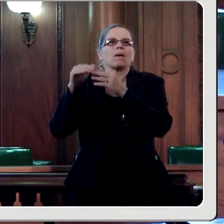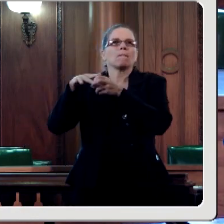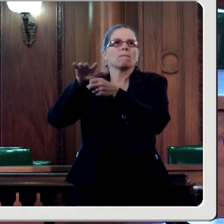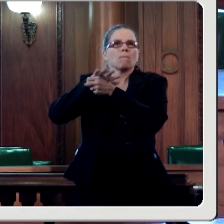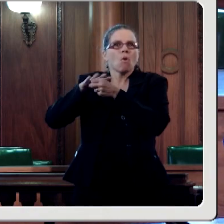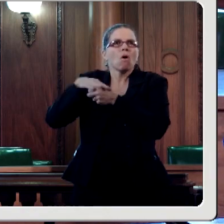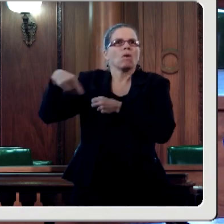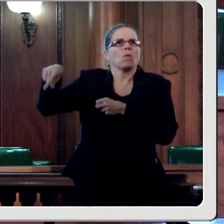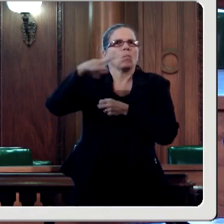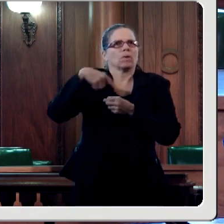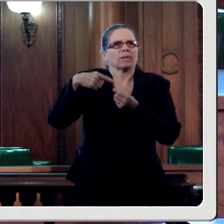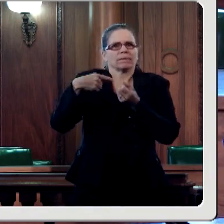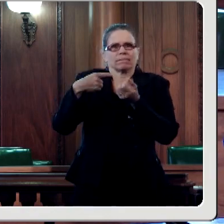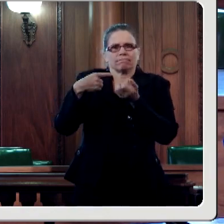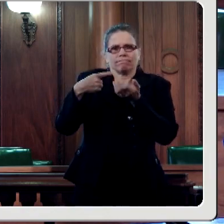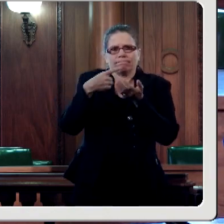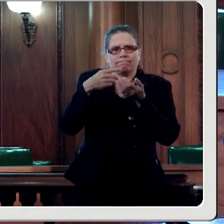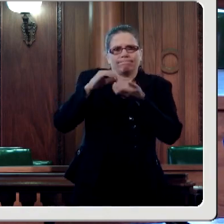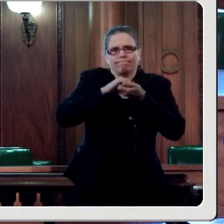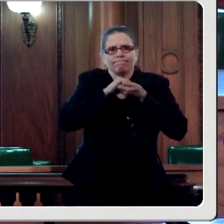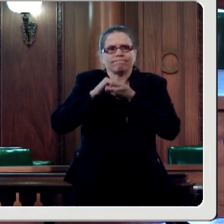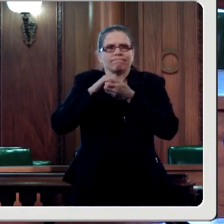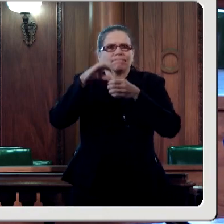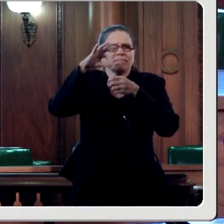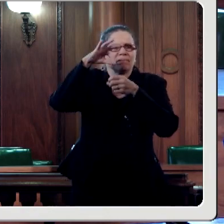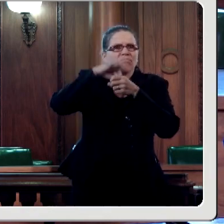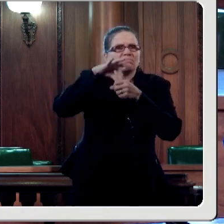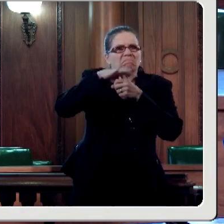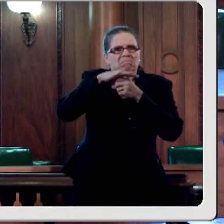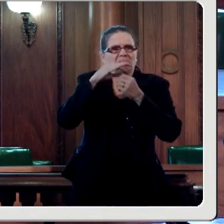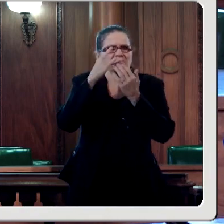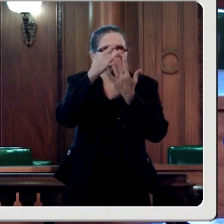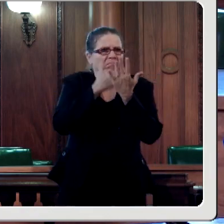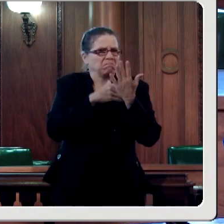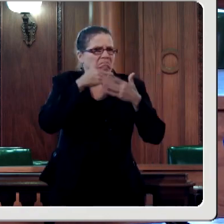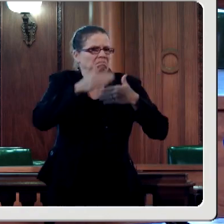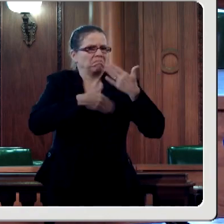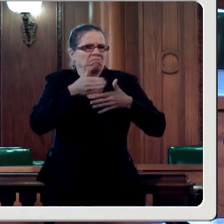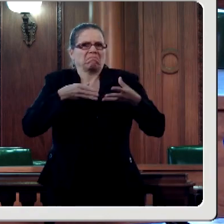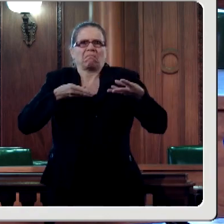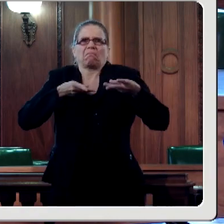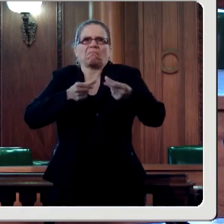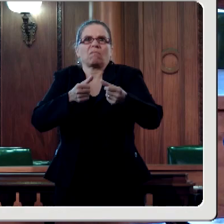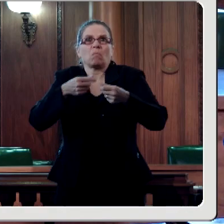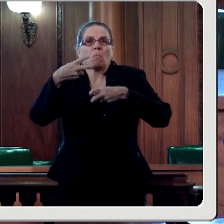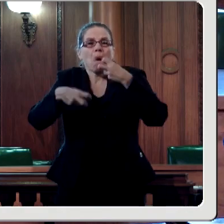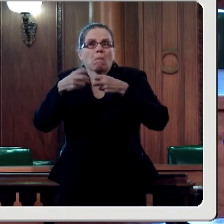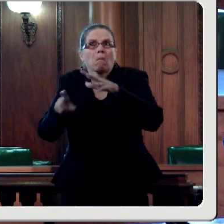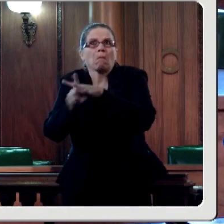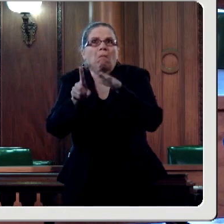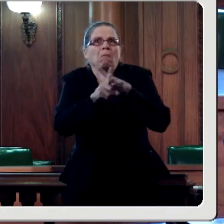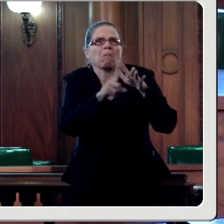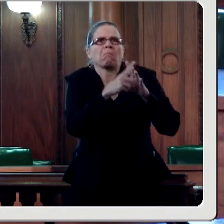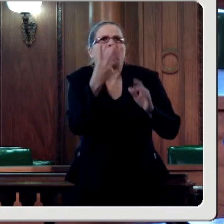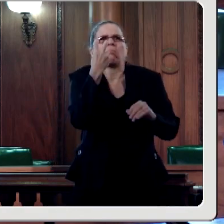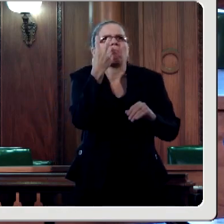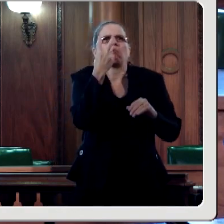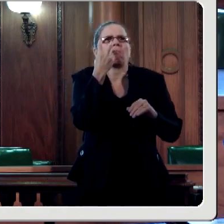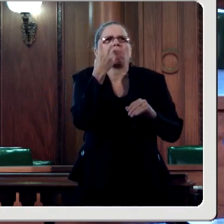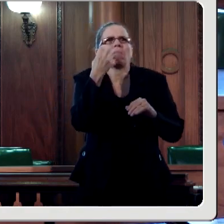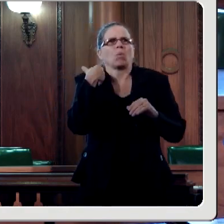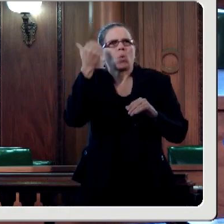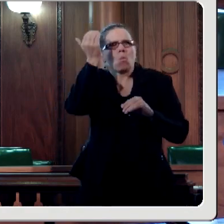out. So again, I would assume that we will not have any issues. And again, Commissioner Oyola, when it comes time, will be making